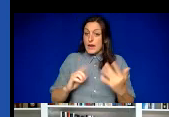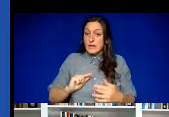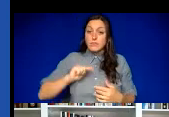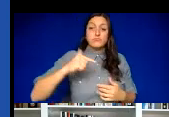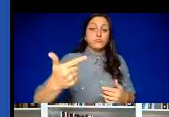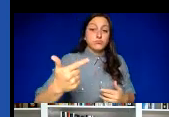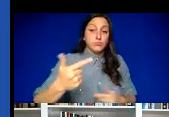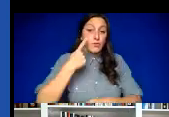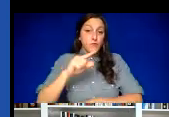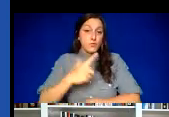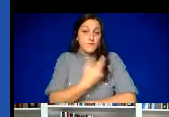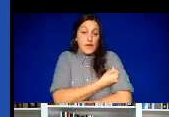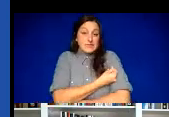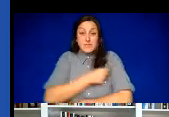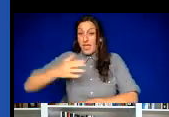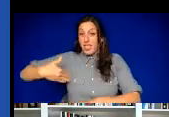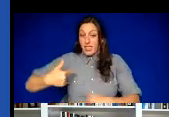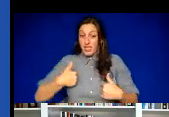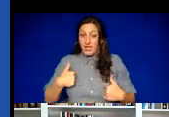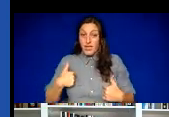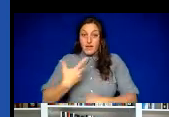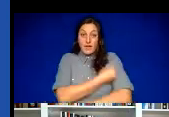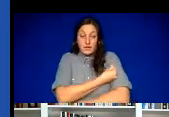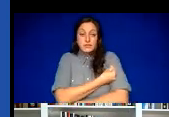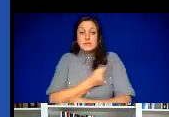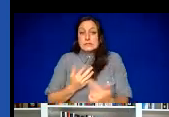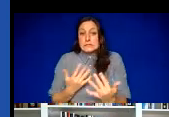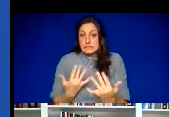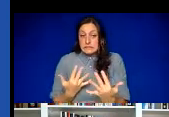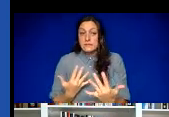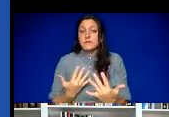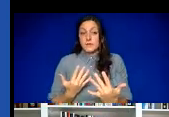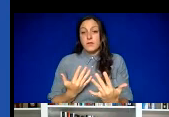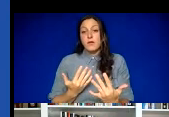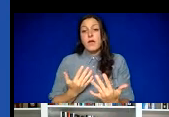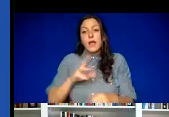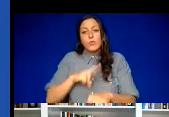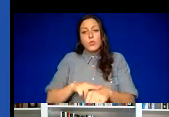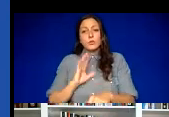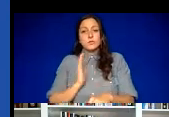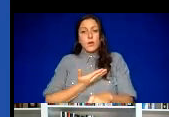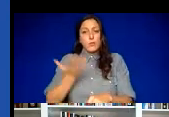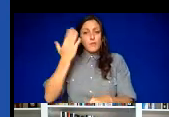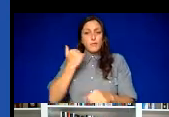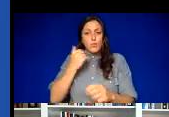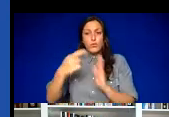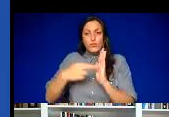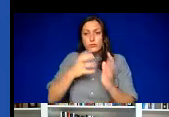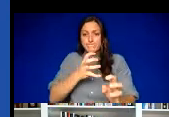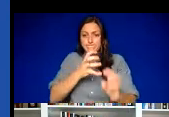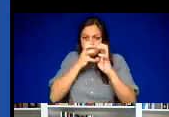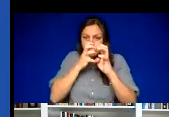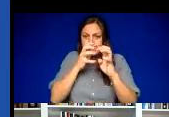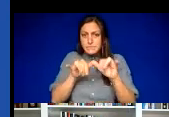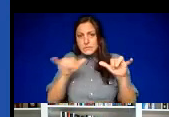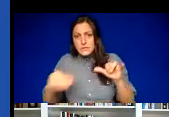to get this vaccine, and as some of our restrictions began to relax, it is really important to